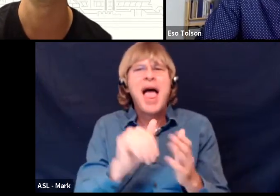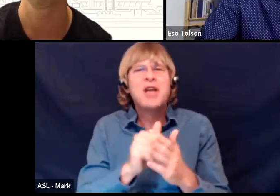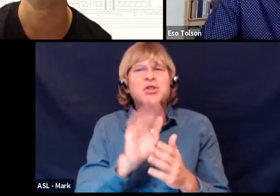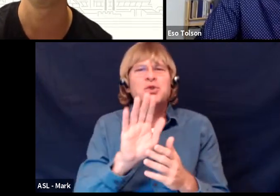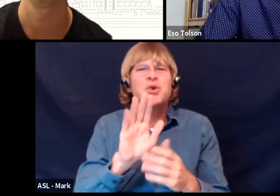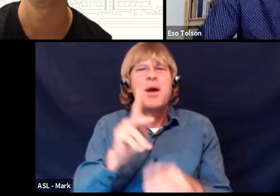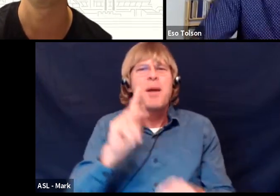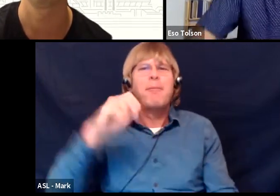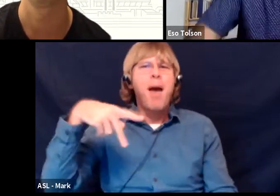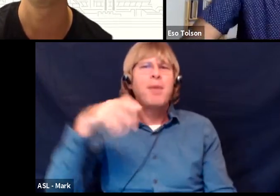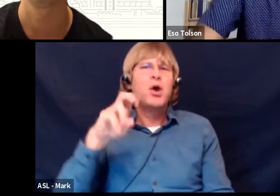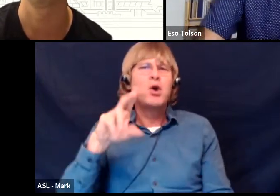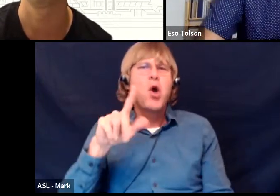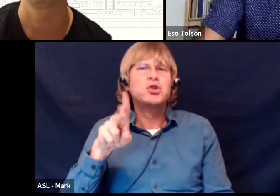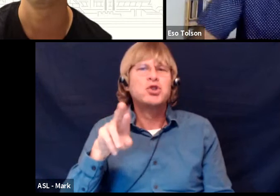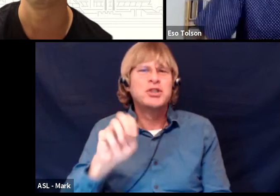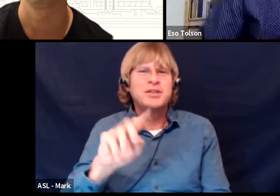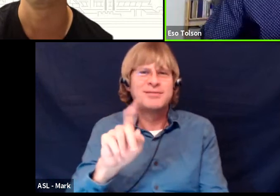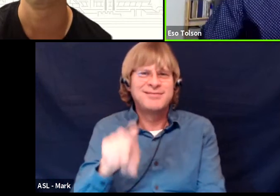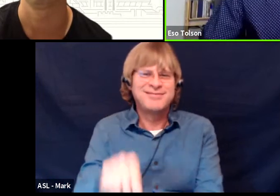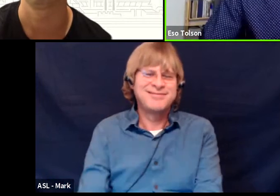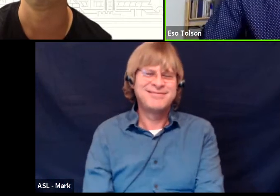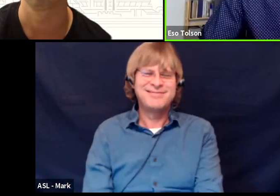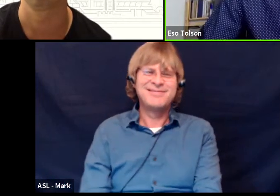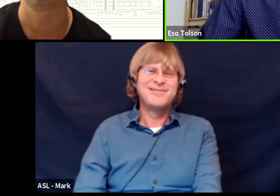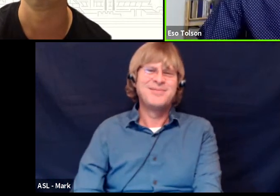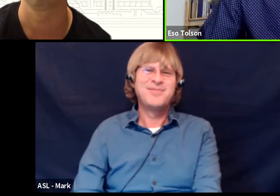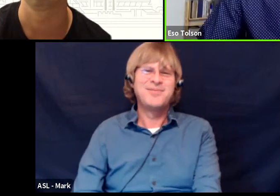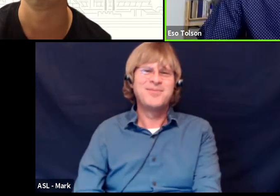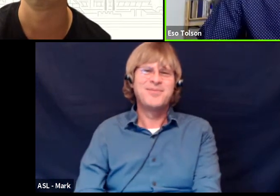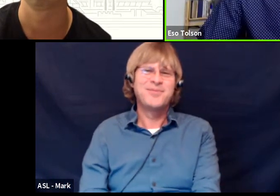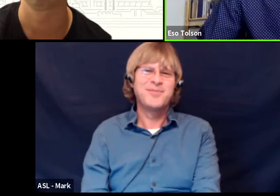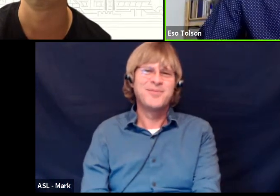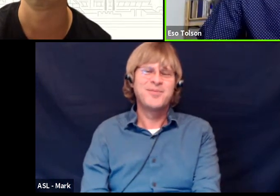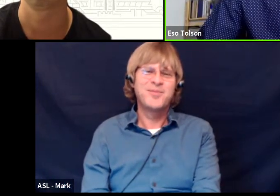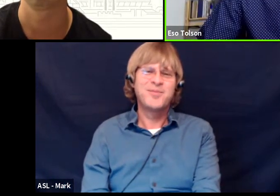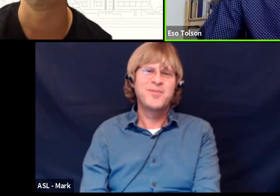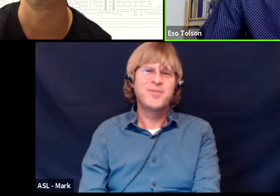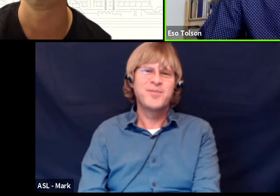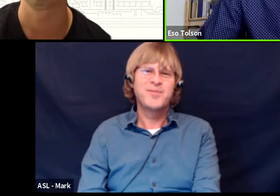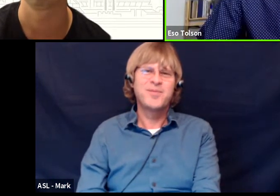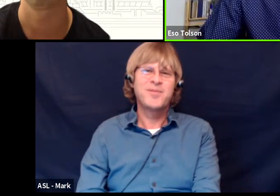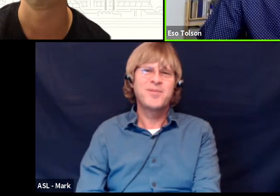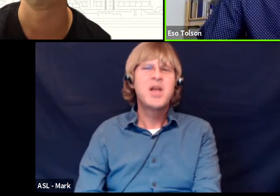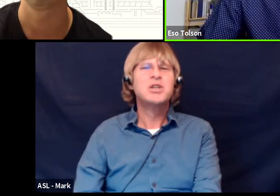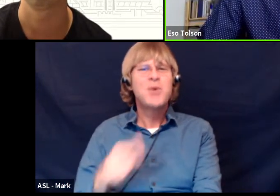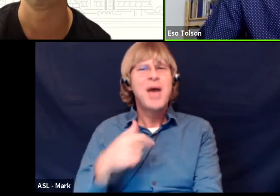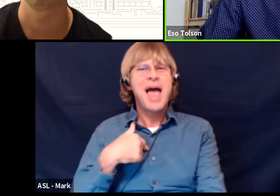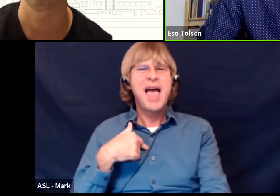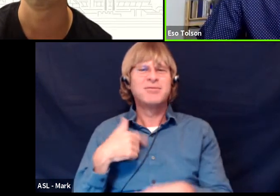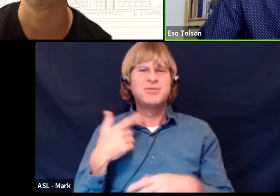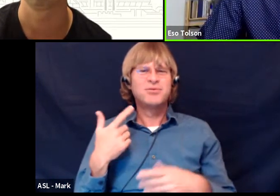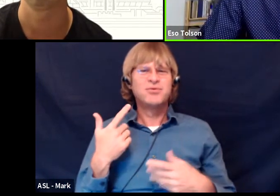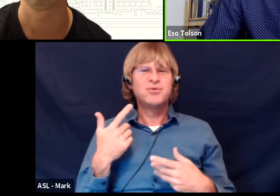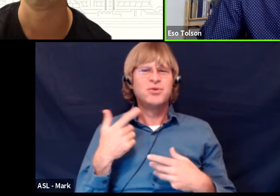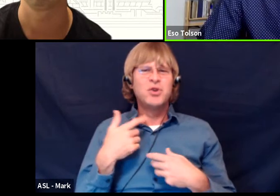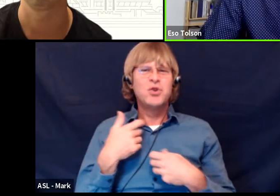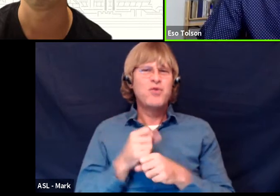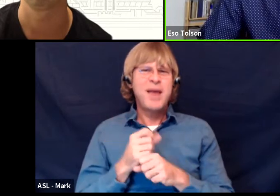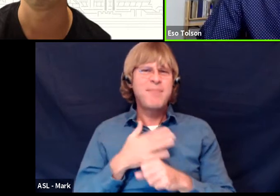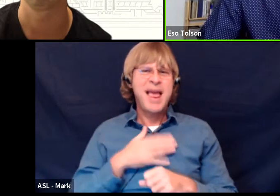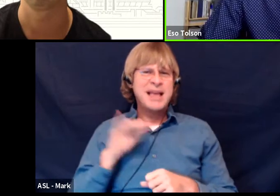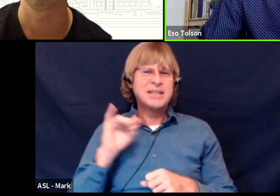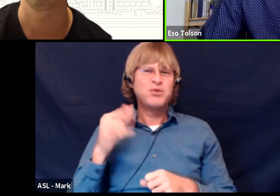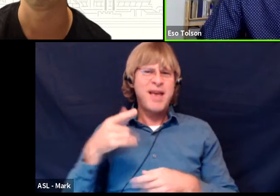pop culture? Okay. I create my Instagram feed